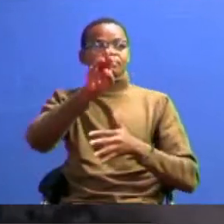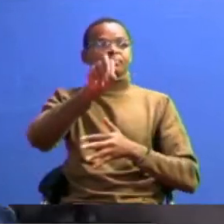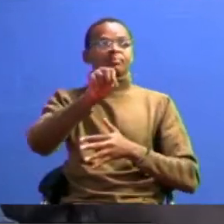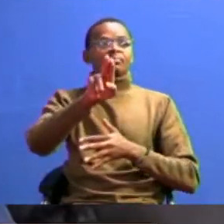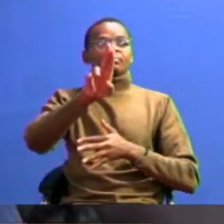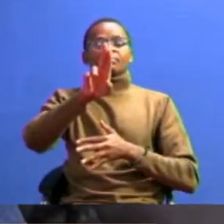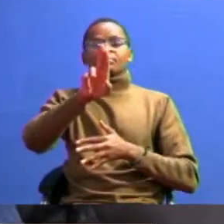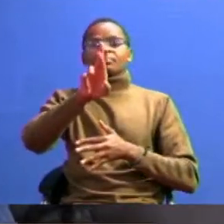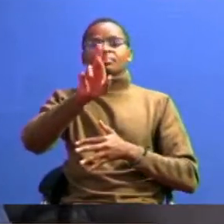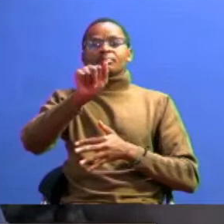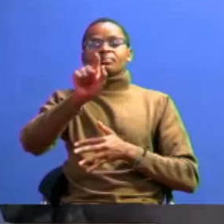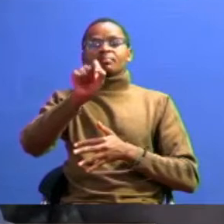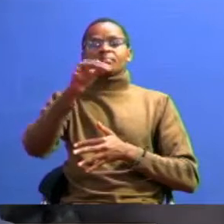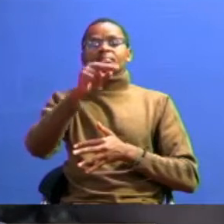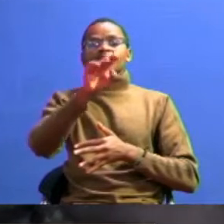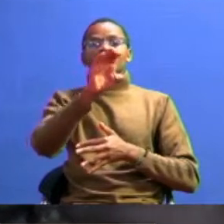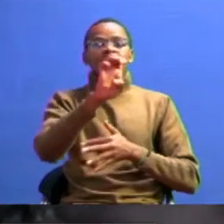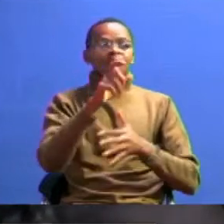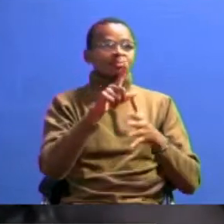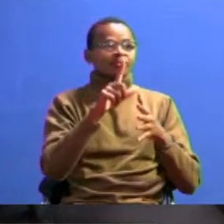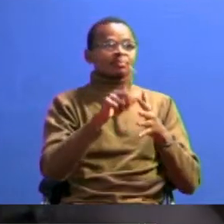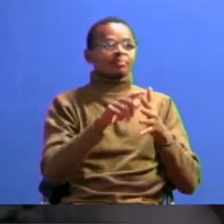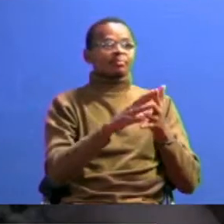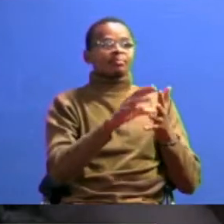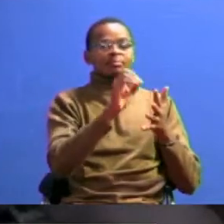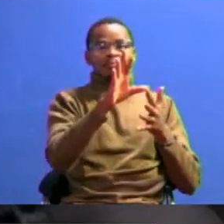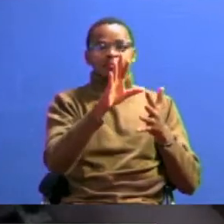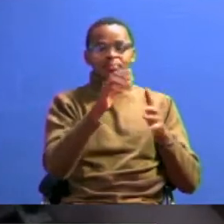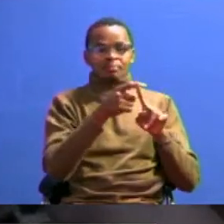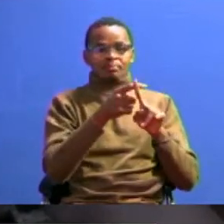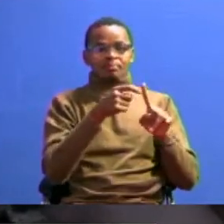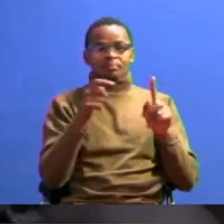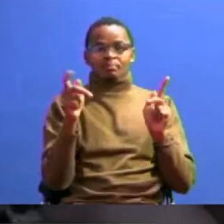Morathe na Kioni wameondolewa kwa chama.